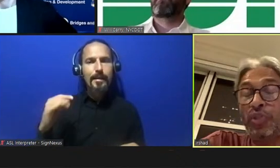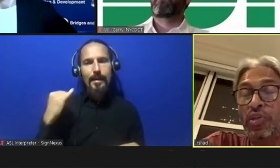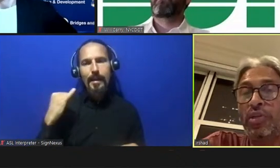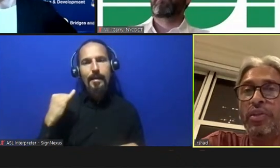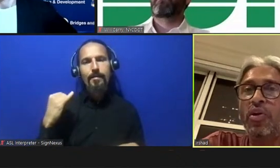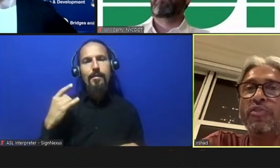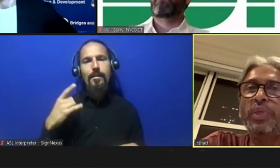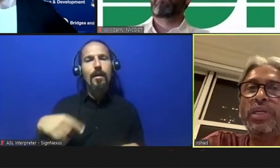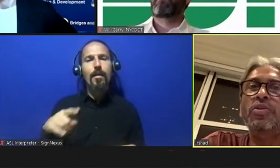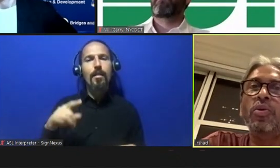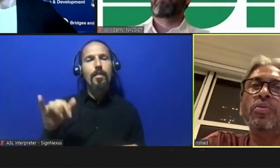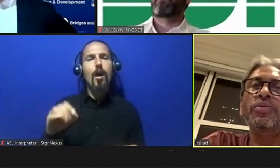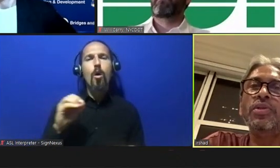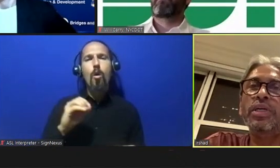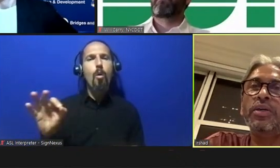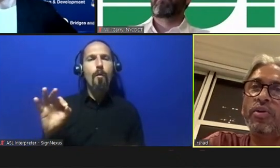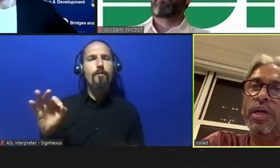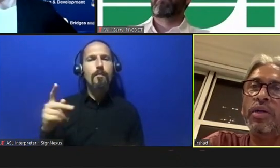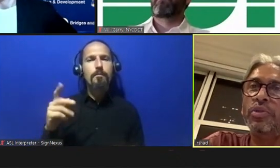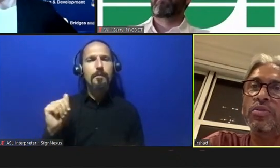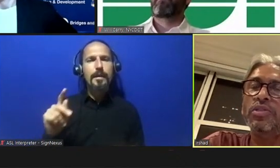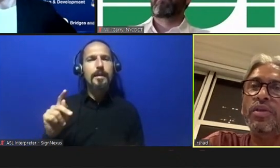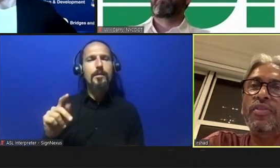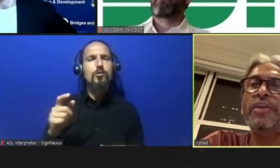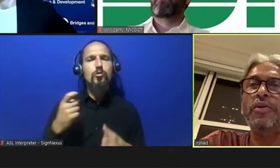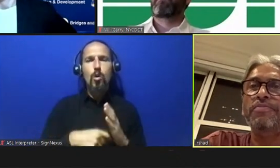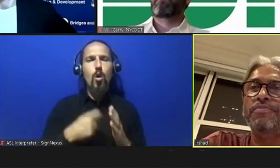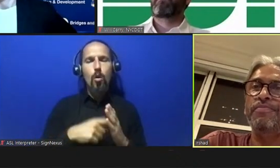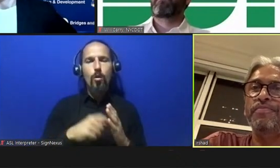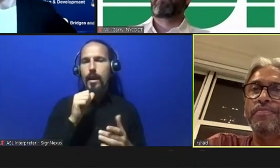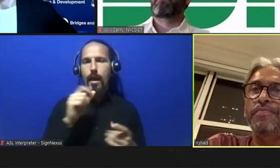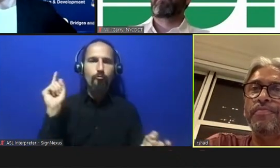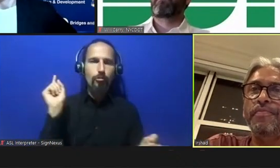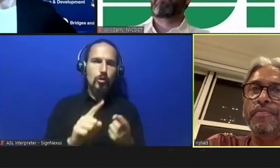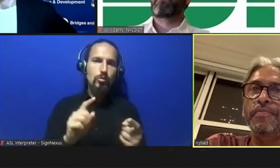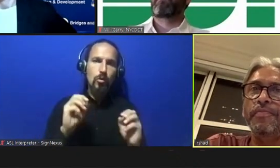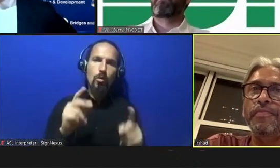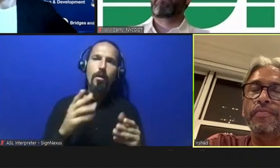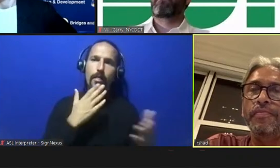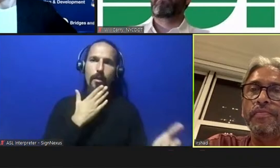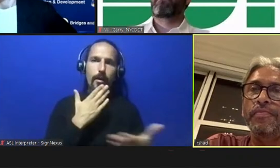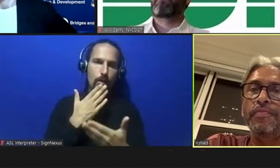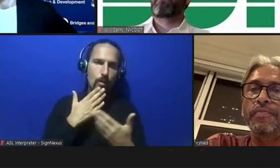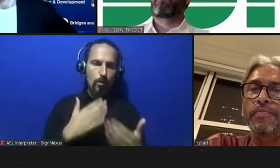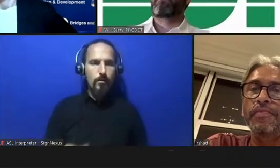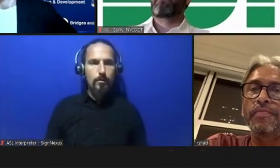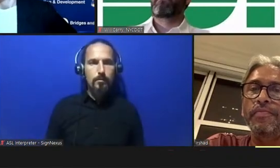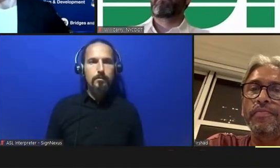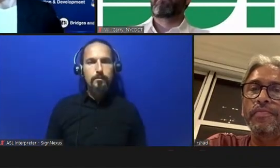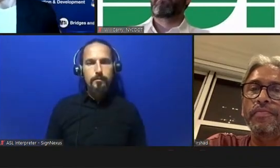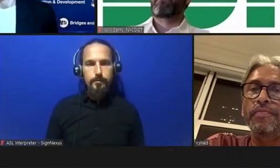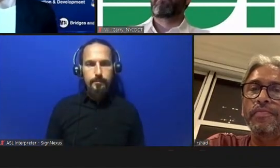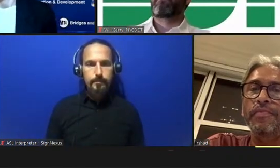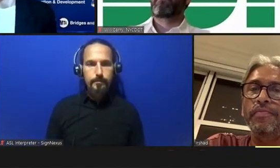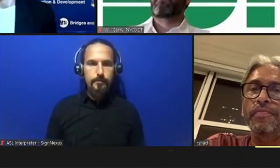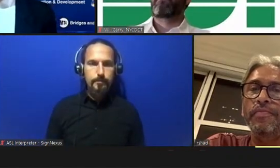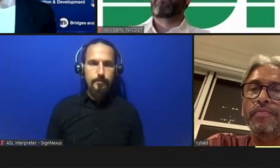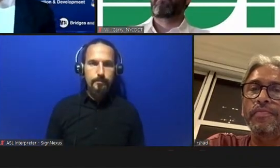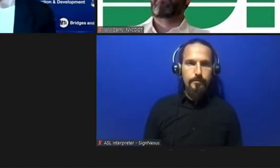uh particularly the off-peak tolls uh are not reduced thank you thank you